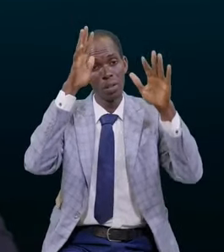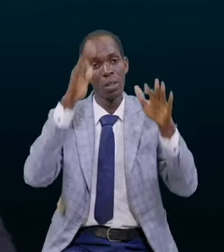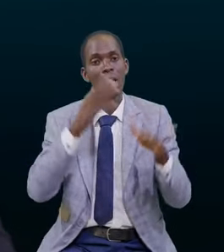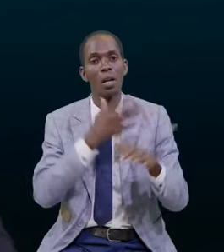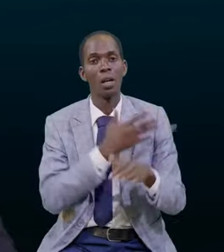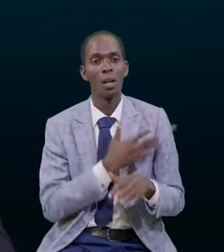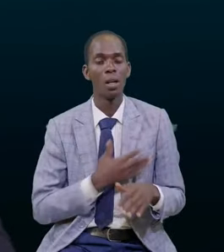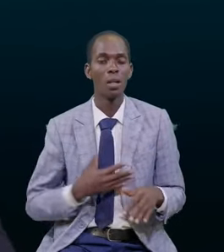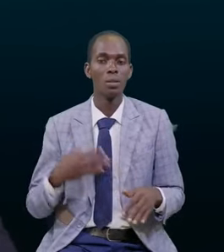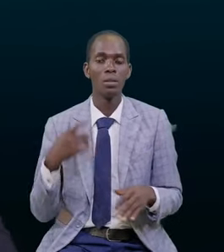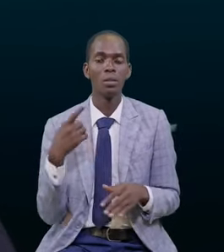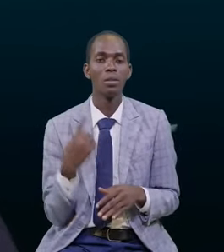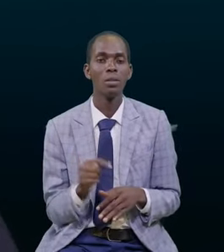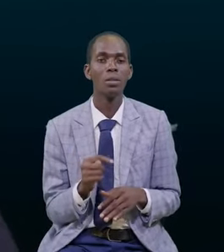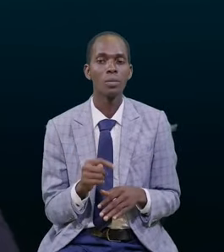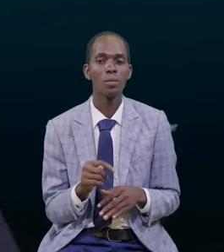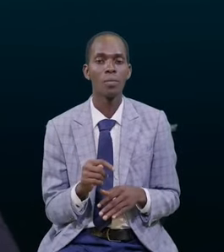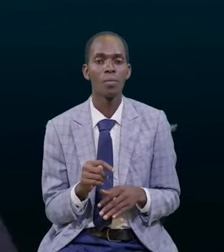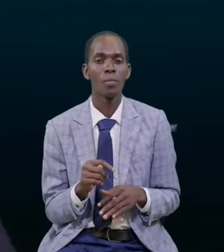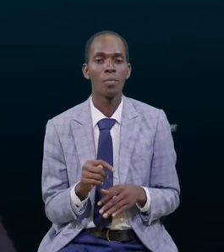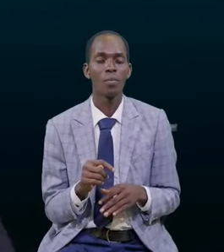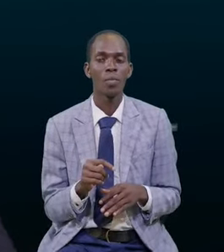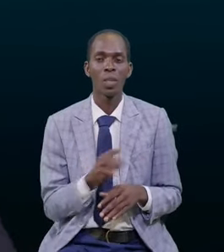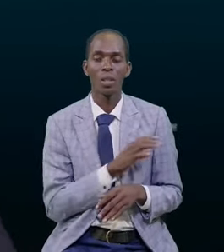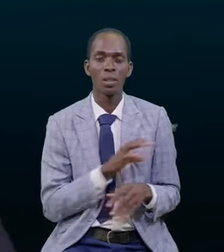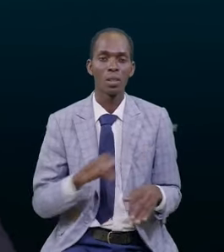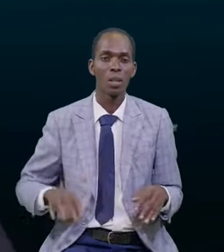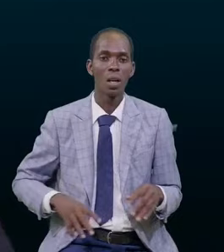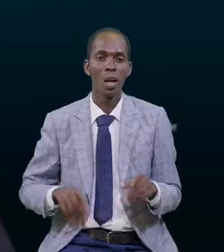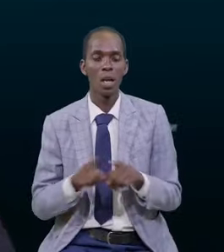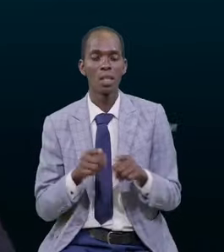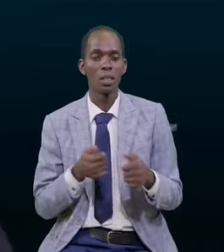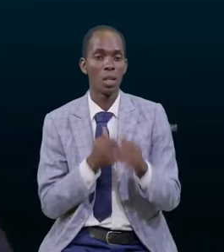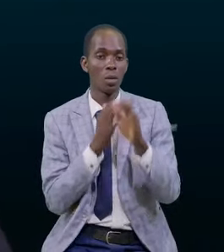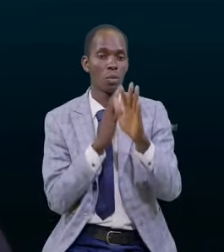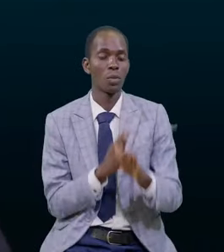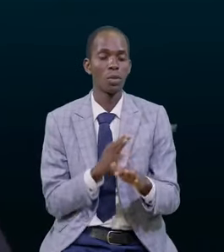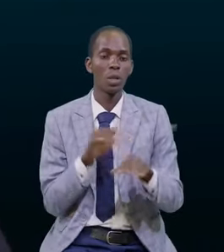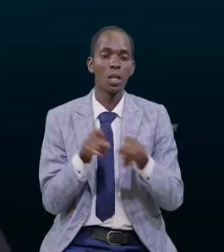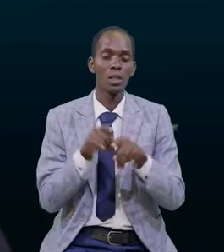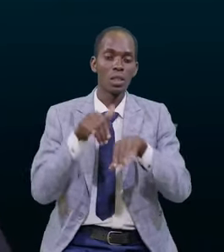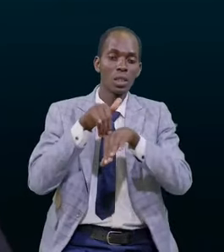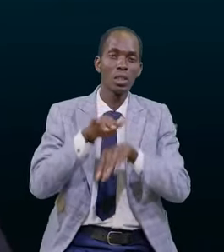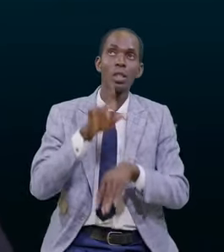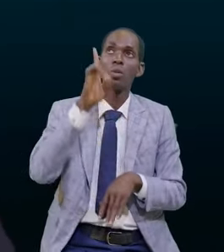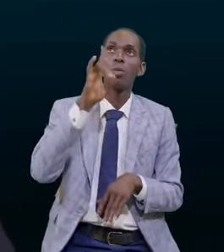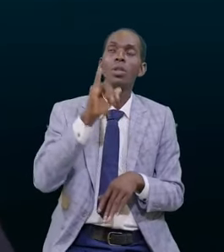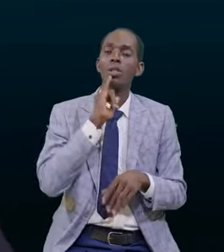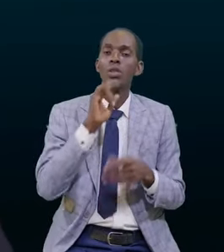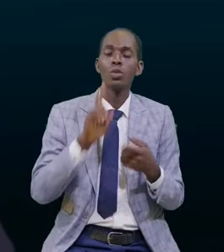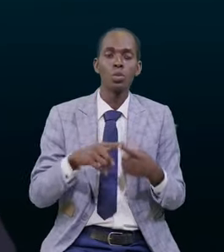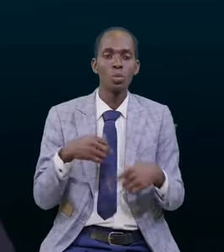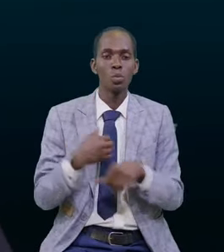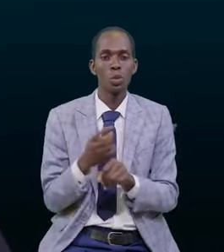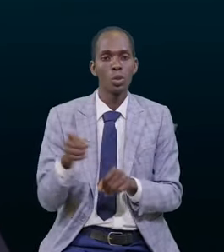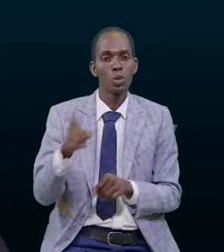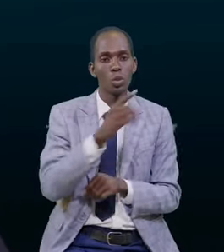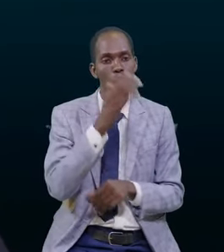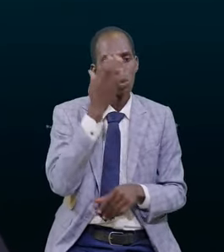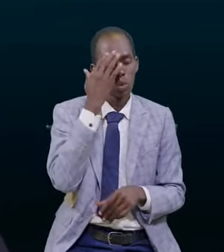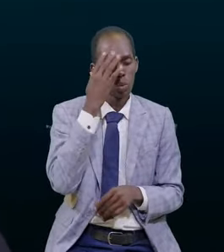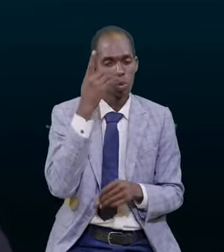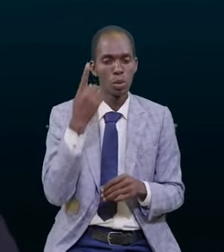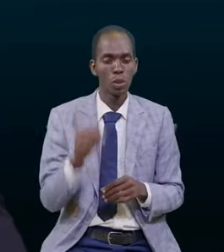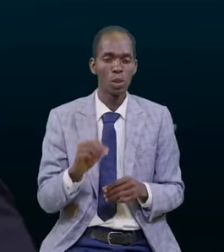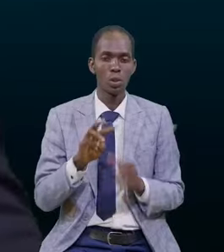Christ as the apostle was to make known the will of God the will of his father and as he makes known the will of